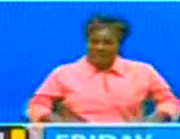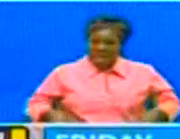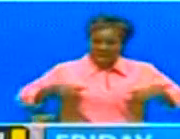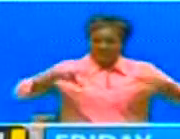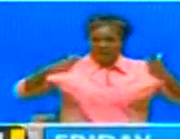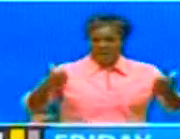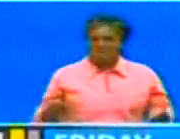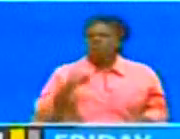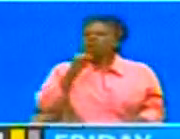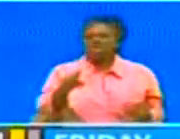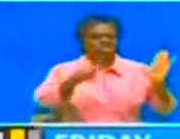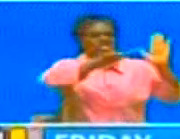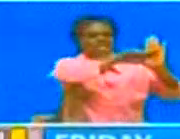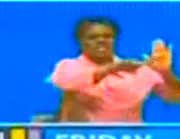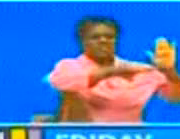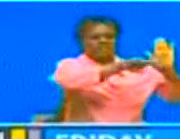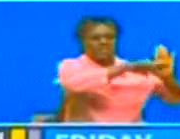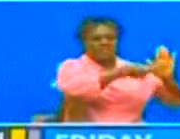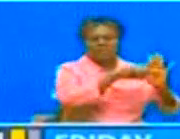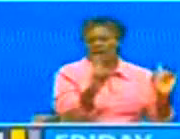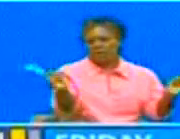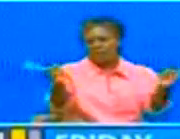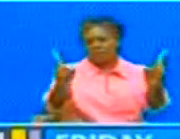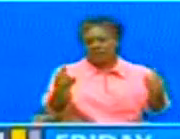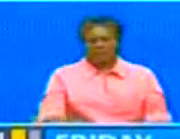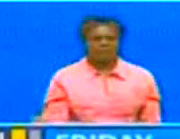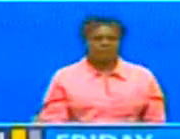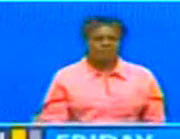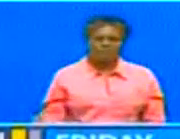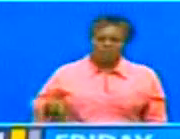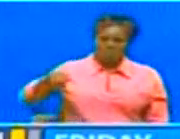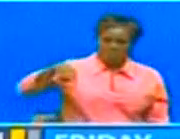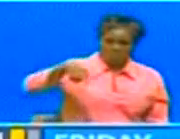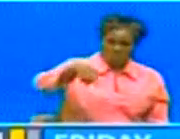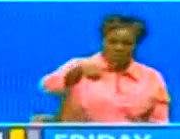about. All right. Not negativity, not all, negativity the time. All yes. the time. CK, I want us to walk to the news